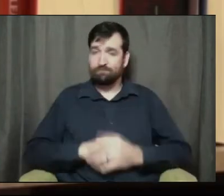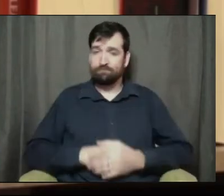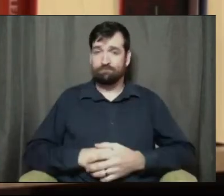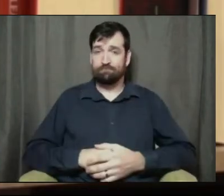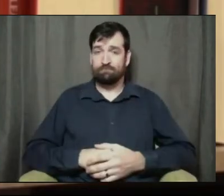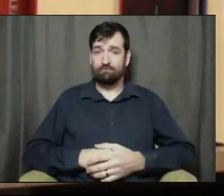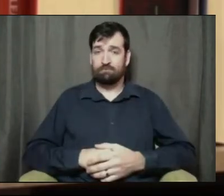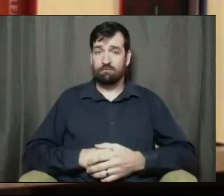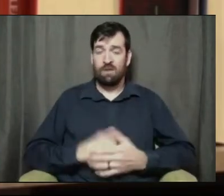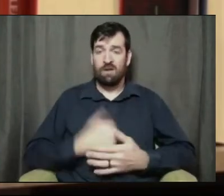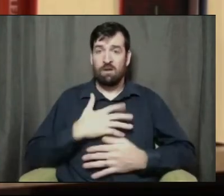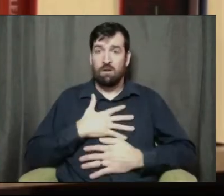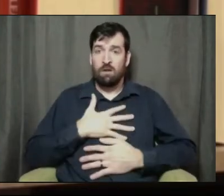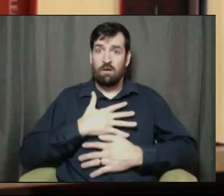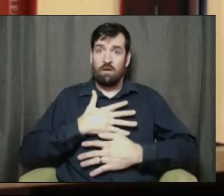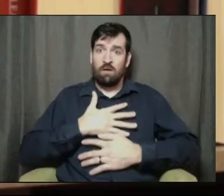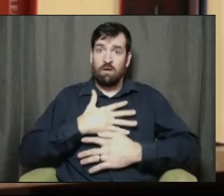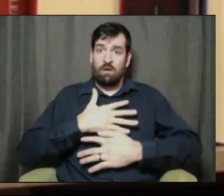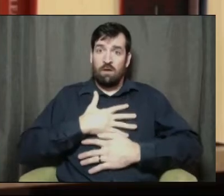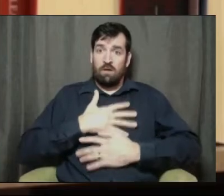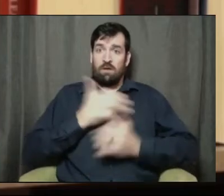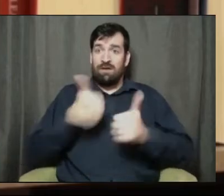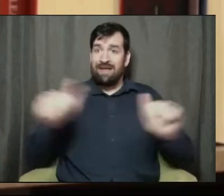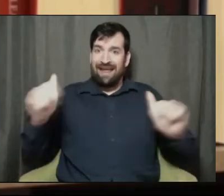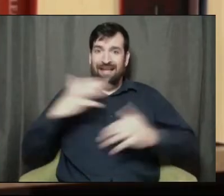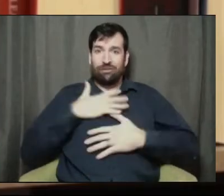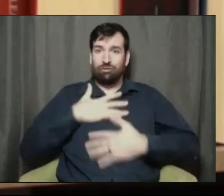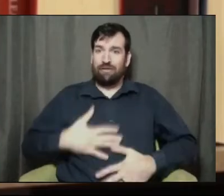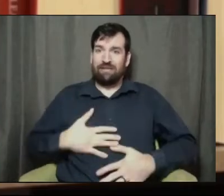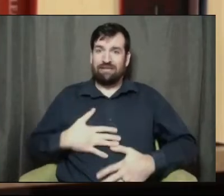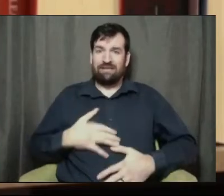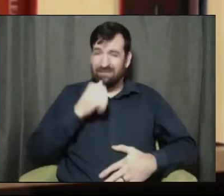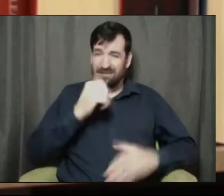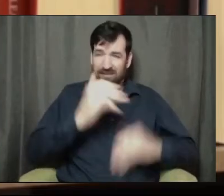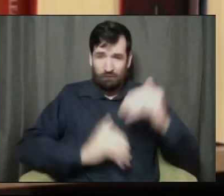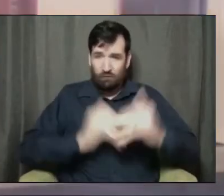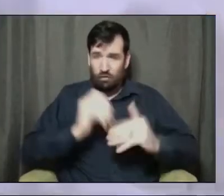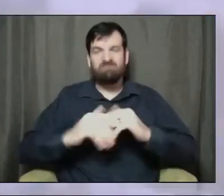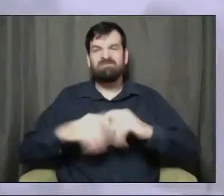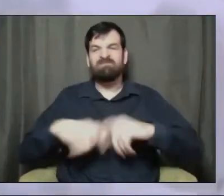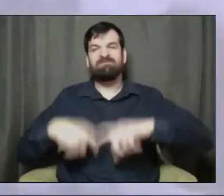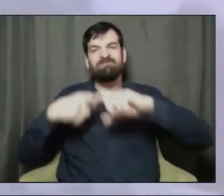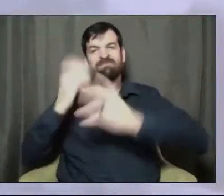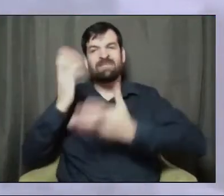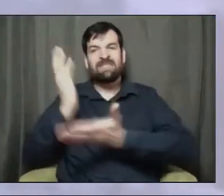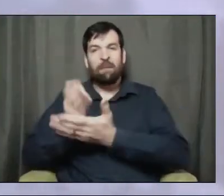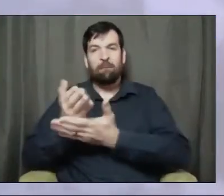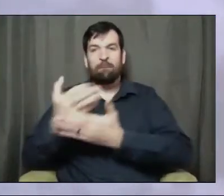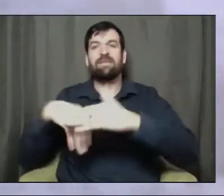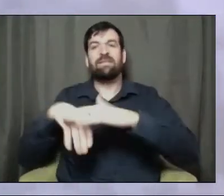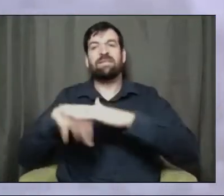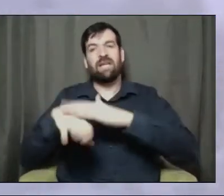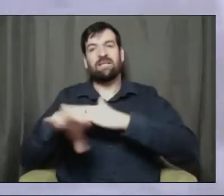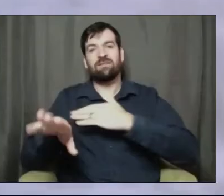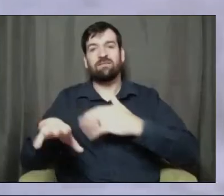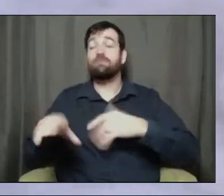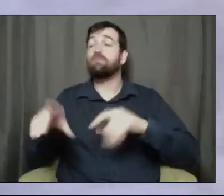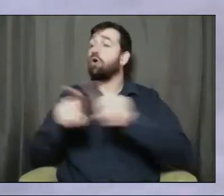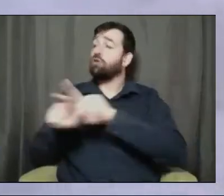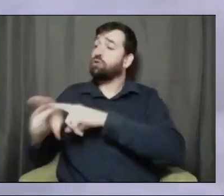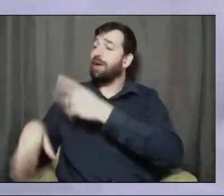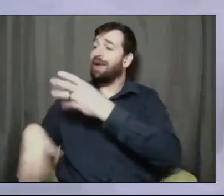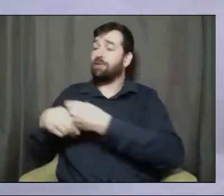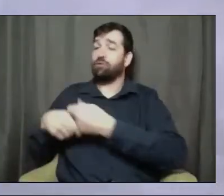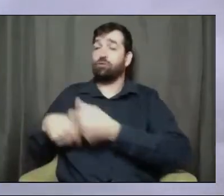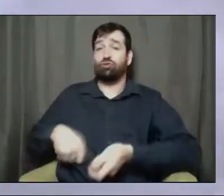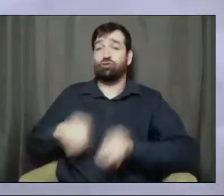shortness of breath, if you're having any chest discomfort whatsoever, it's time to stop and get indoors. He also adds that shoveling, even pushing a